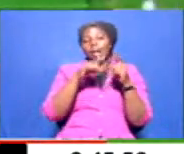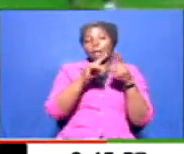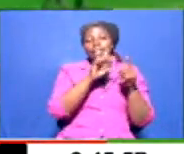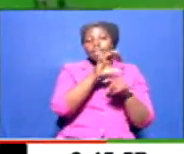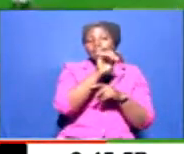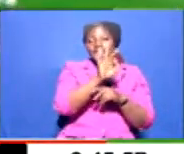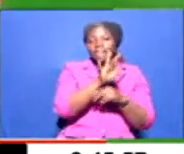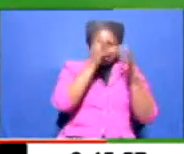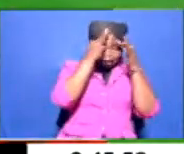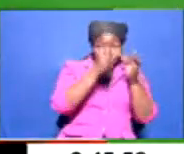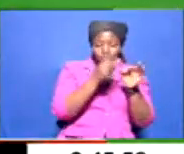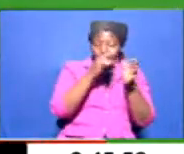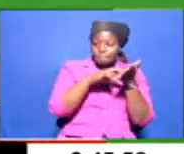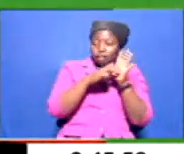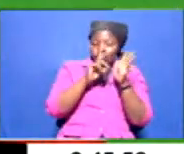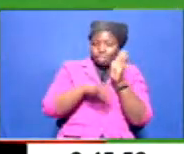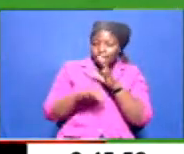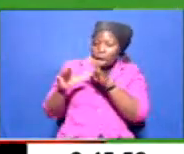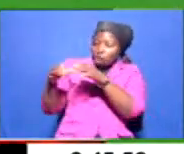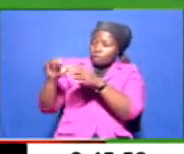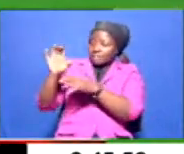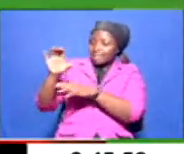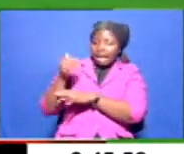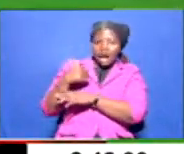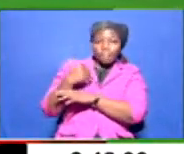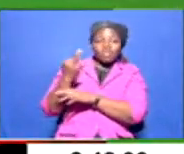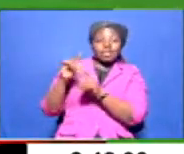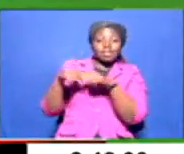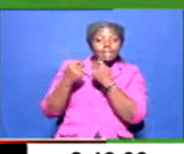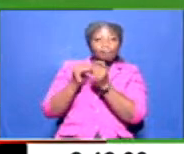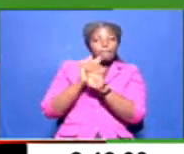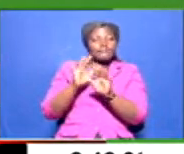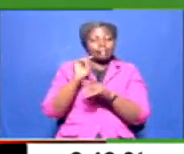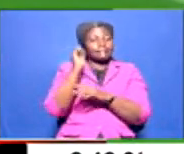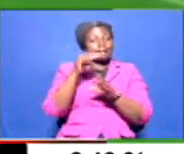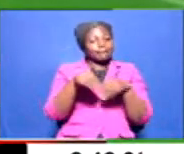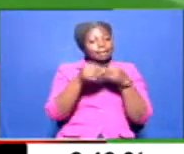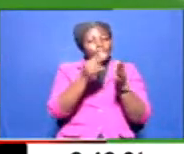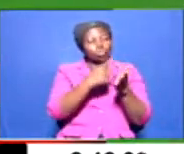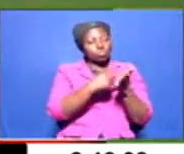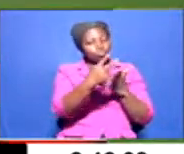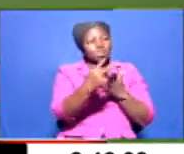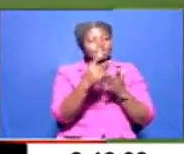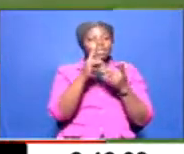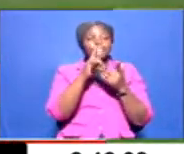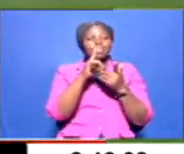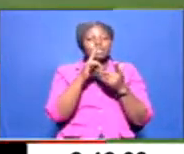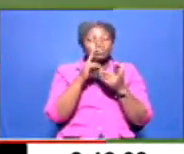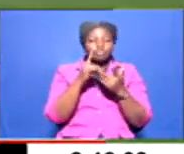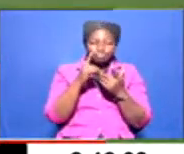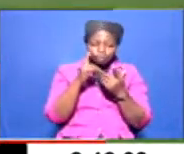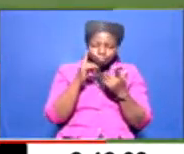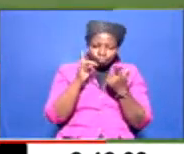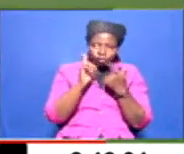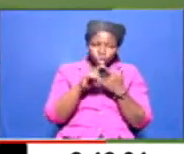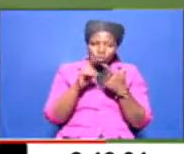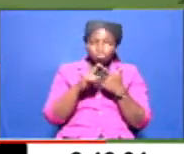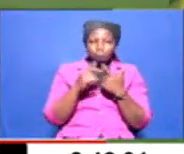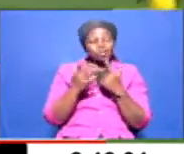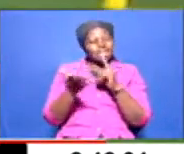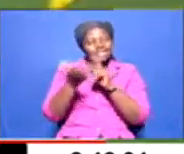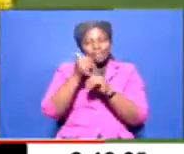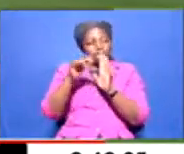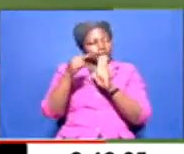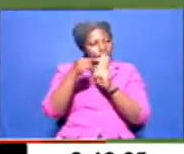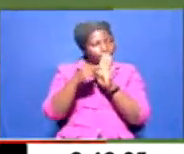have only 3 teams. Kenya had been given 2 weeks to their first qualifying match against Cameroon to meet FIFA's conditions for the suspension